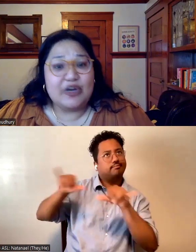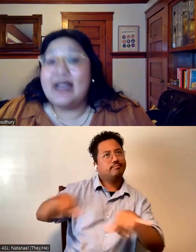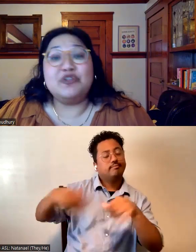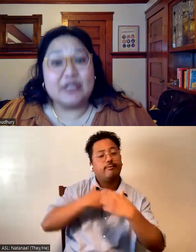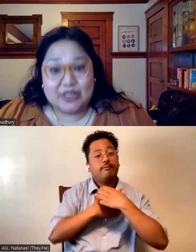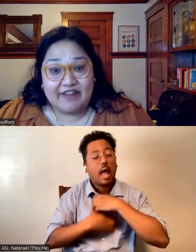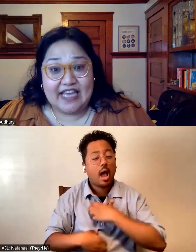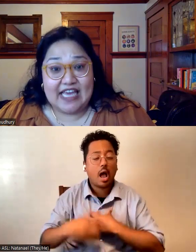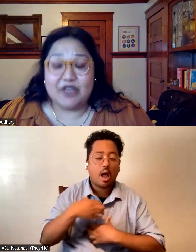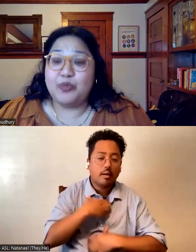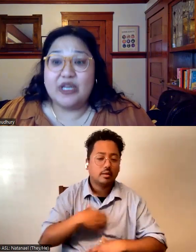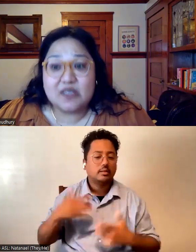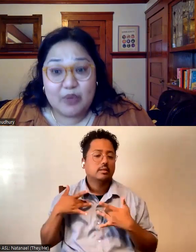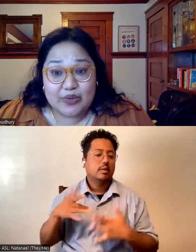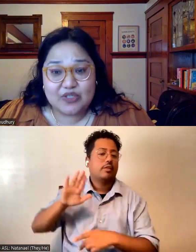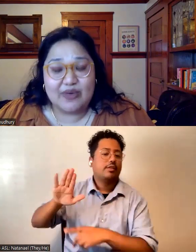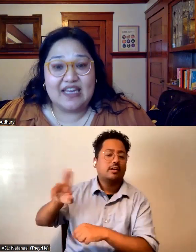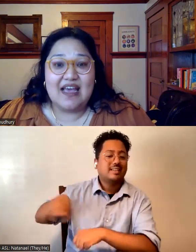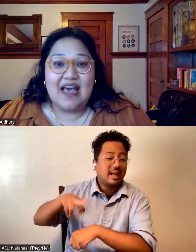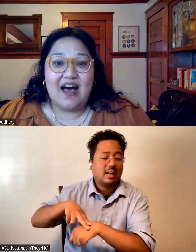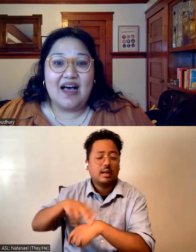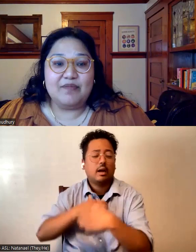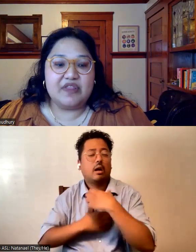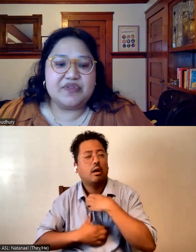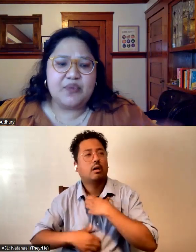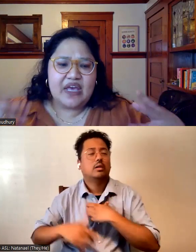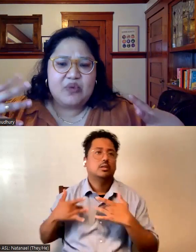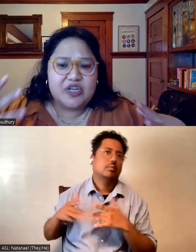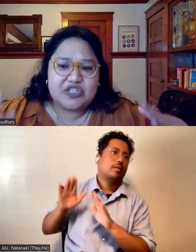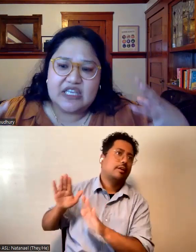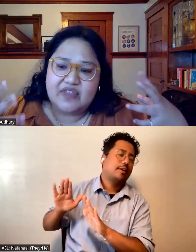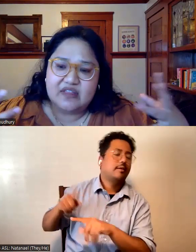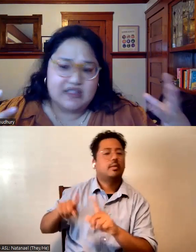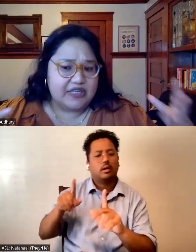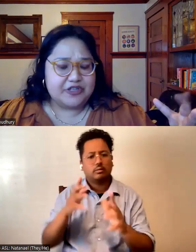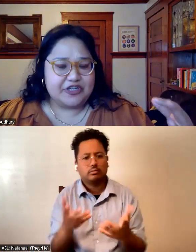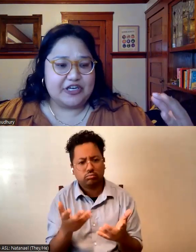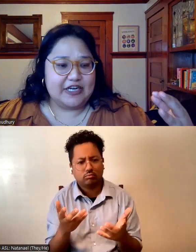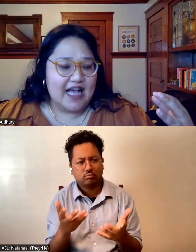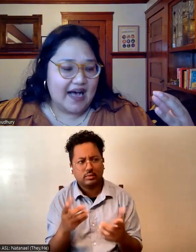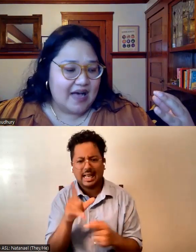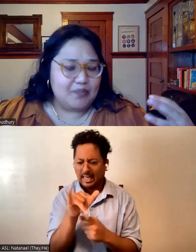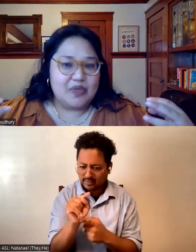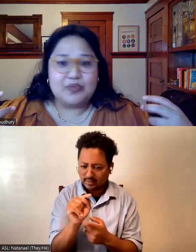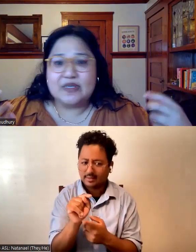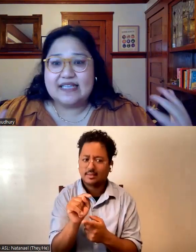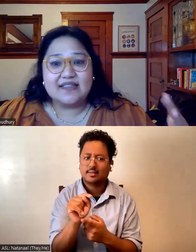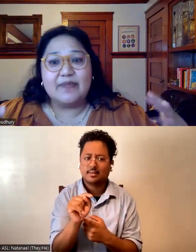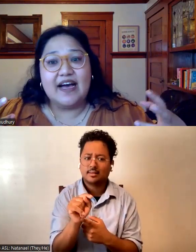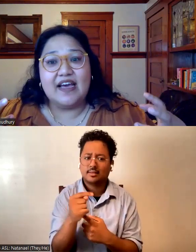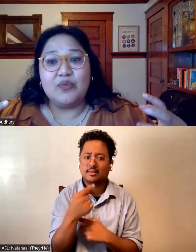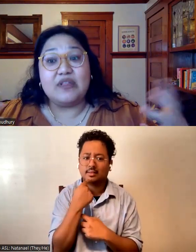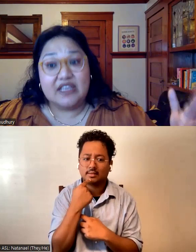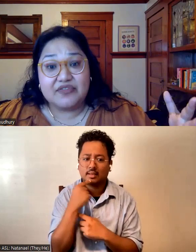people are naturally starving. They're predisposed to it. There's a way in which even the literature